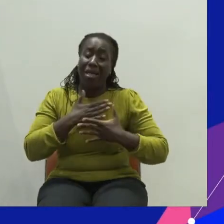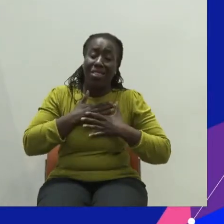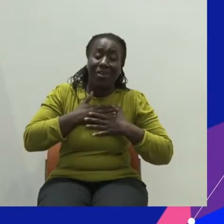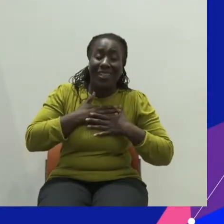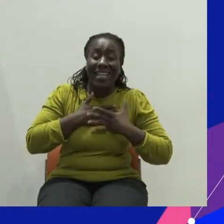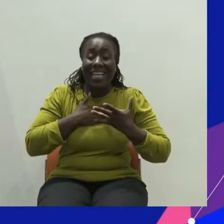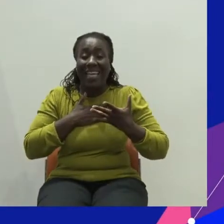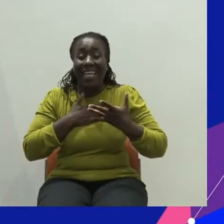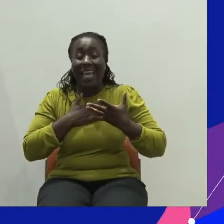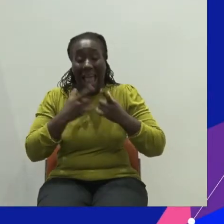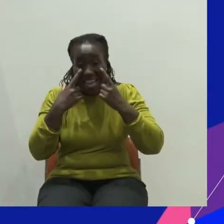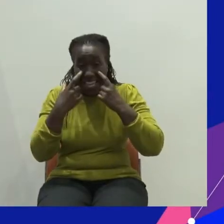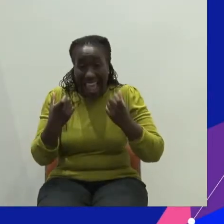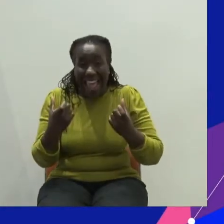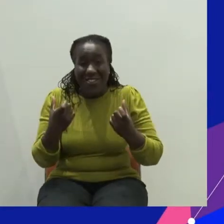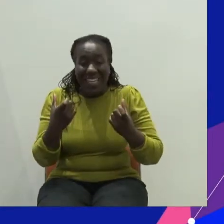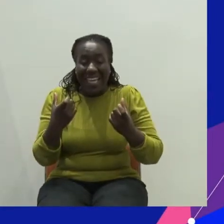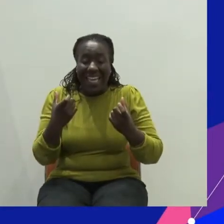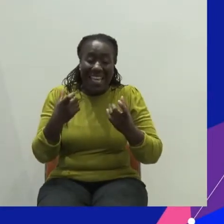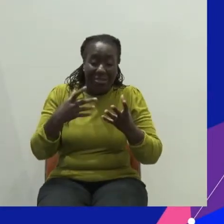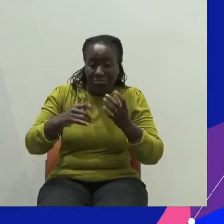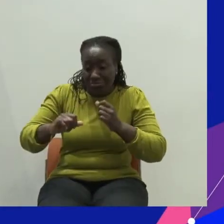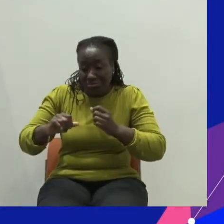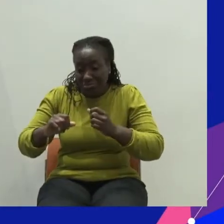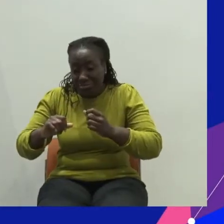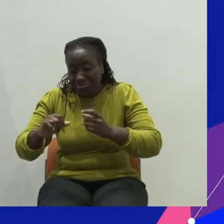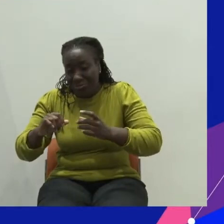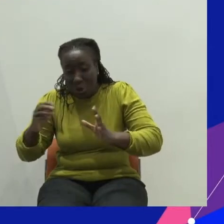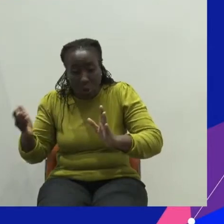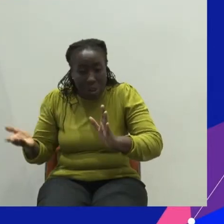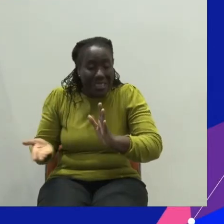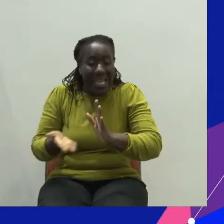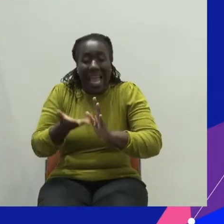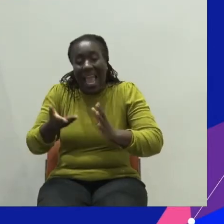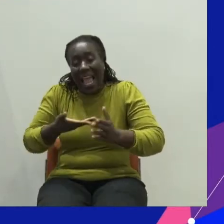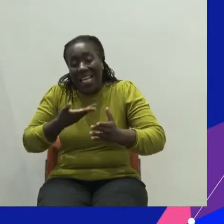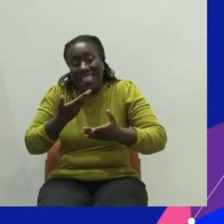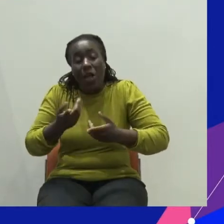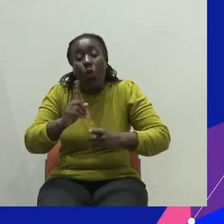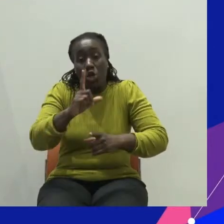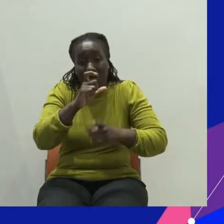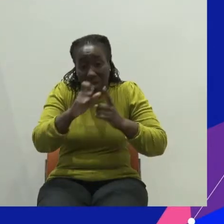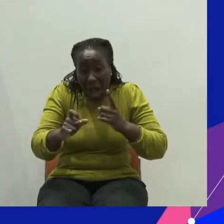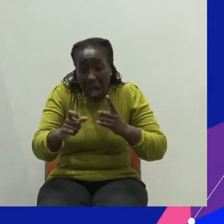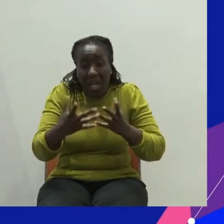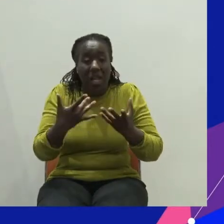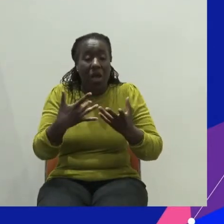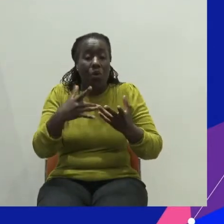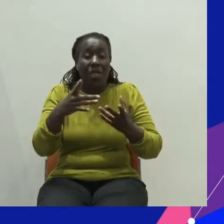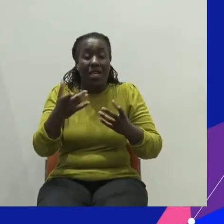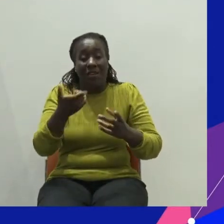and carefully handcrafting you look at what you want and what you have and picking the proteins to